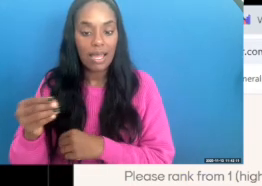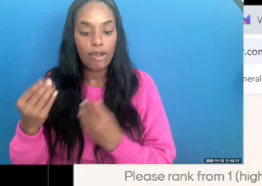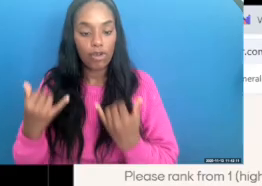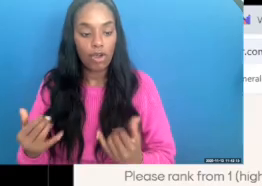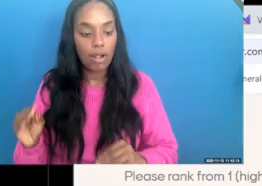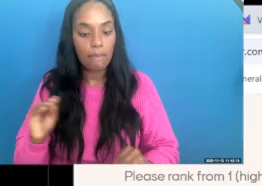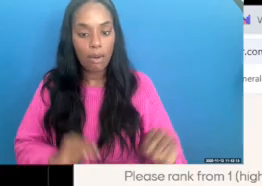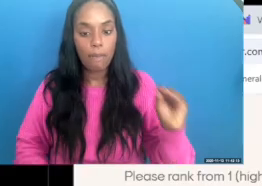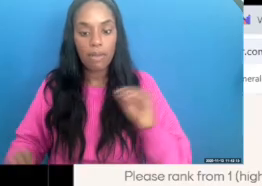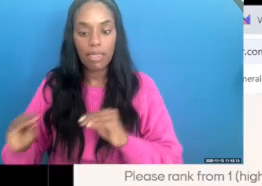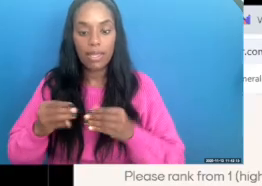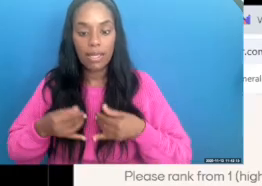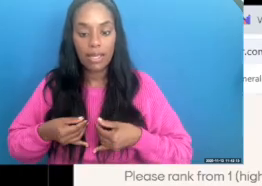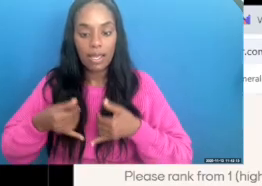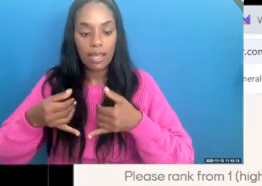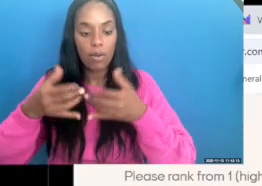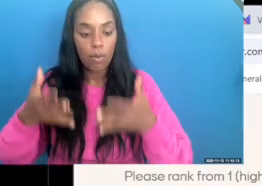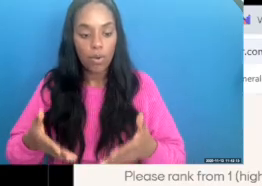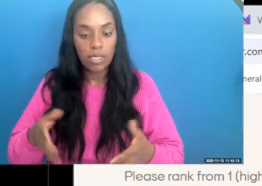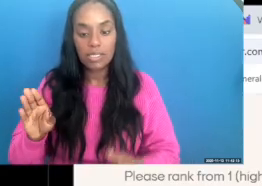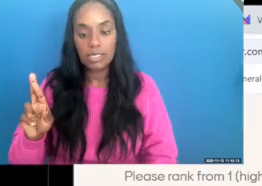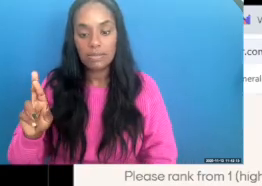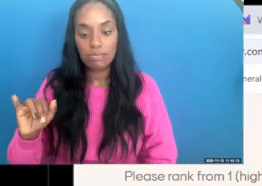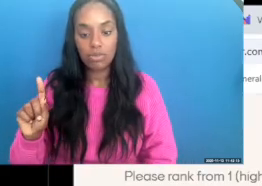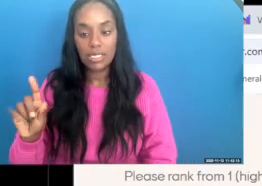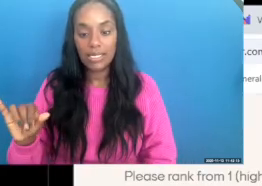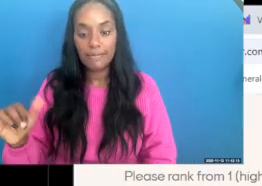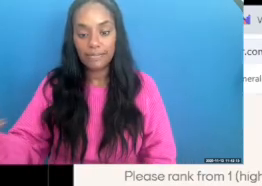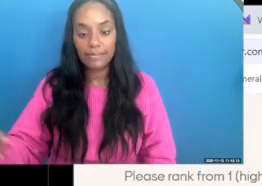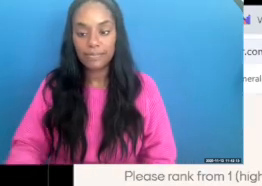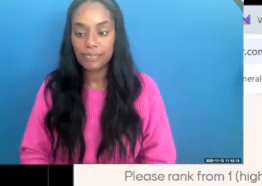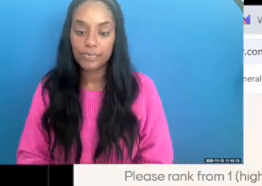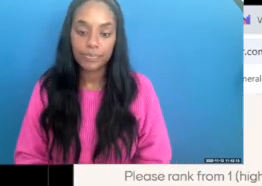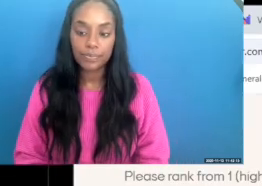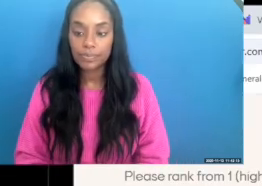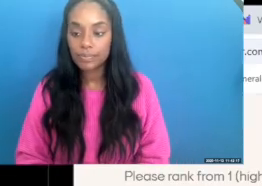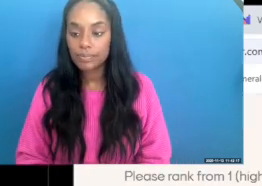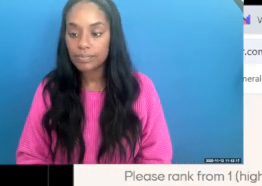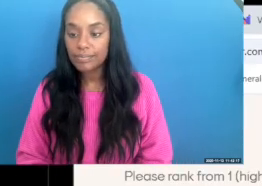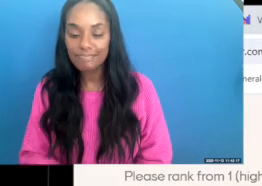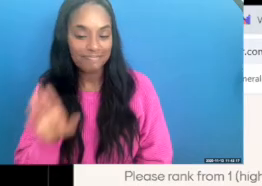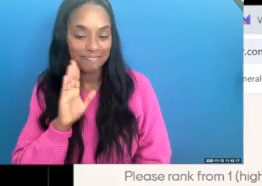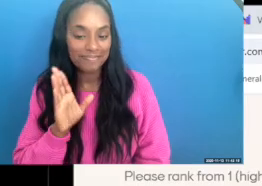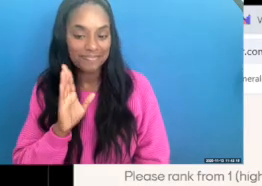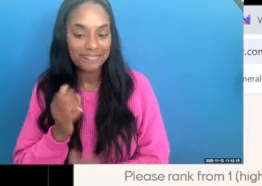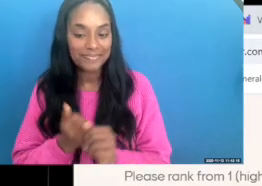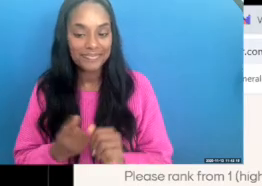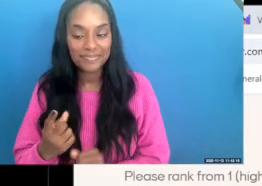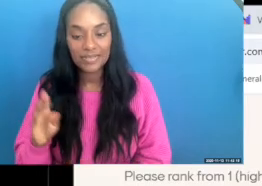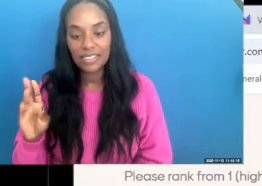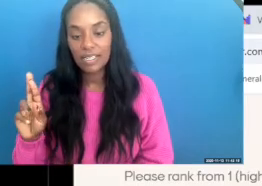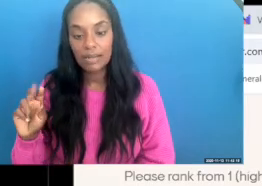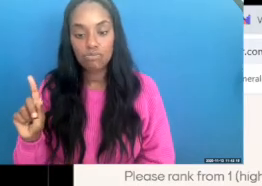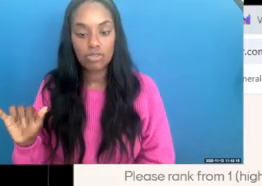continue supporting CARB's ongoing investments in current mobility awardees. And I know Brittany also turned, so